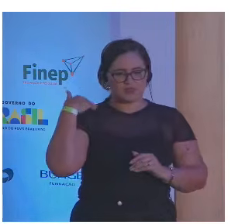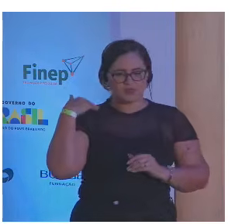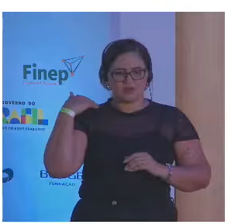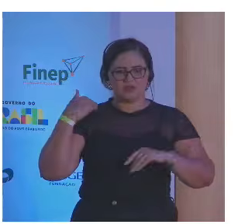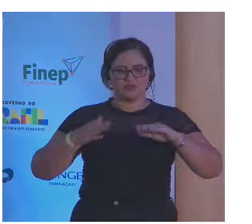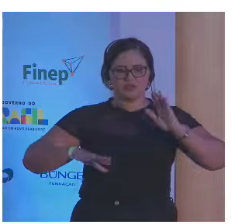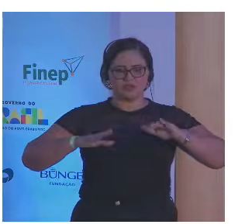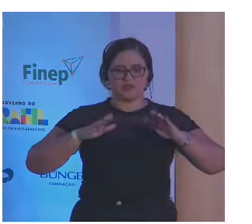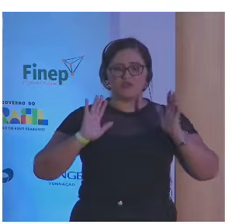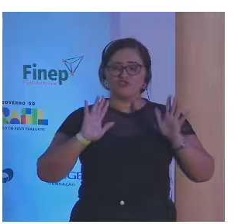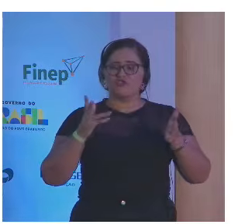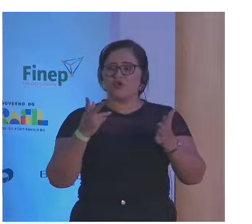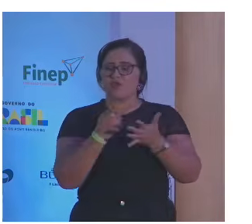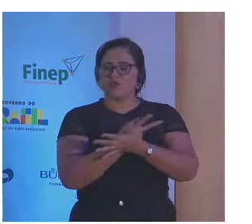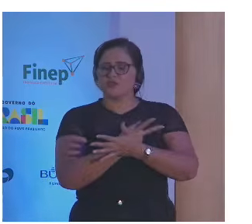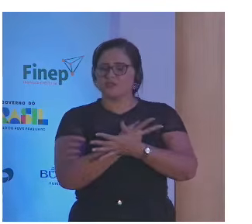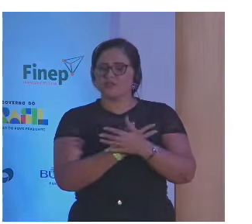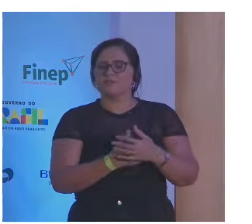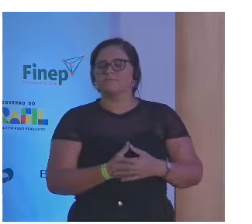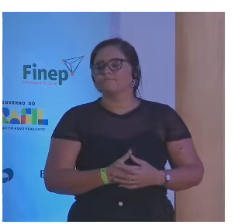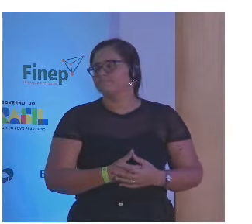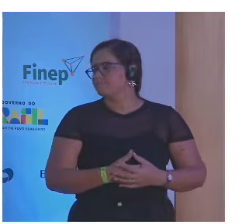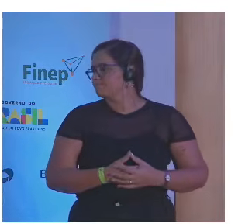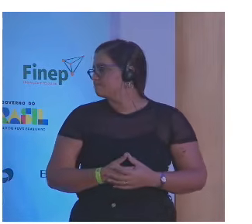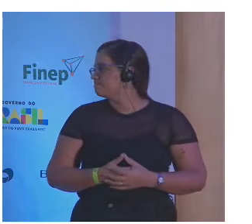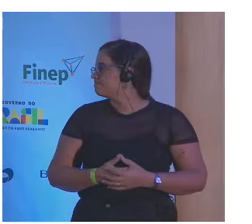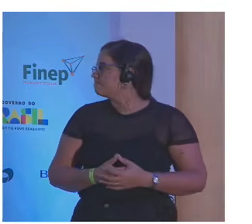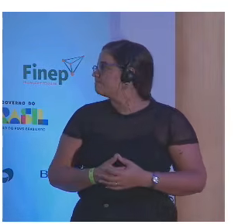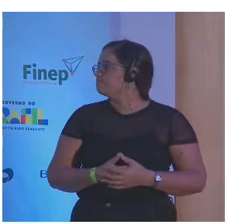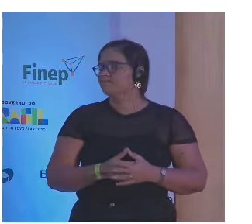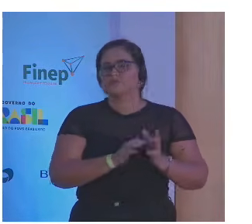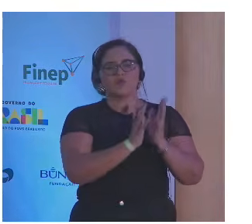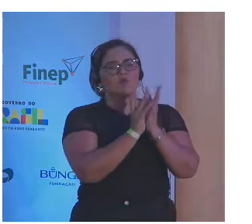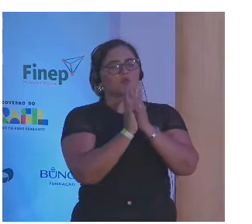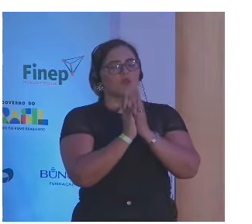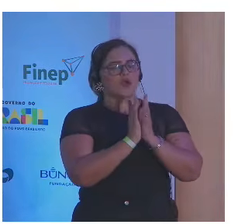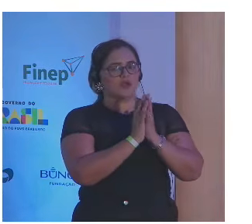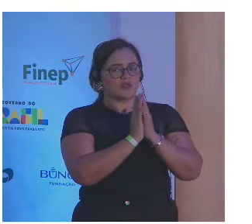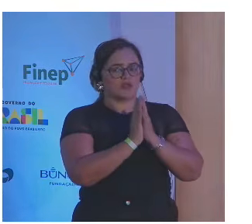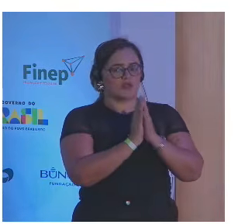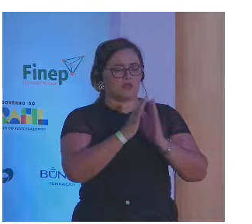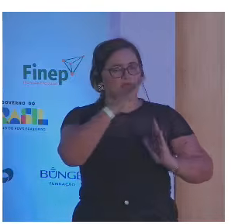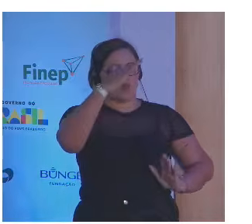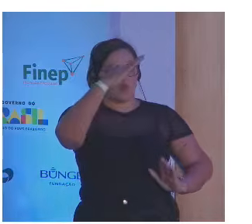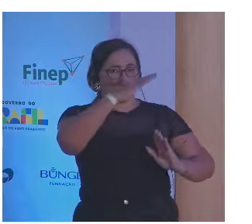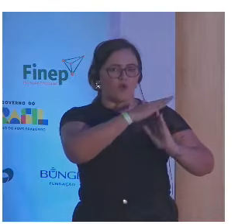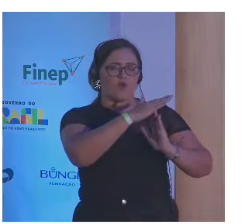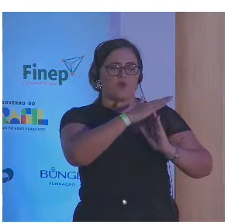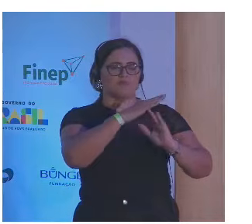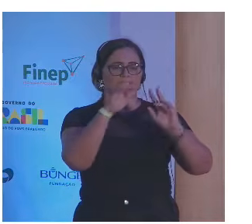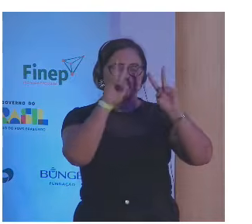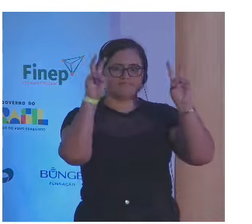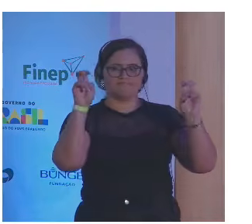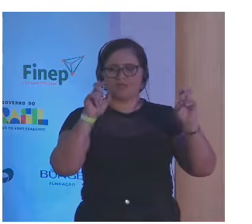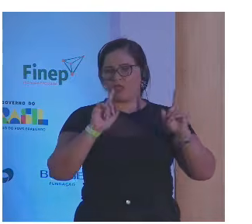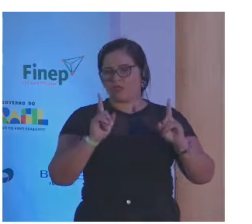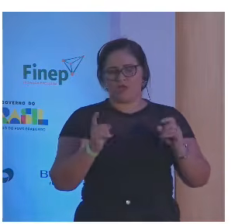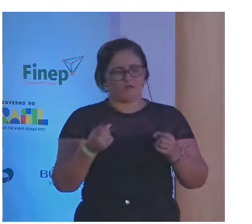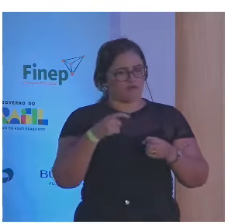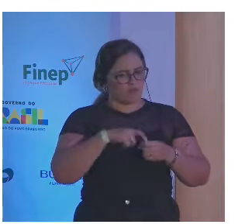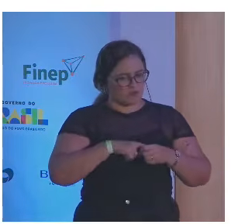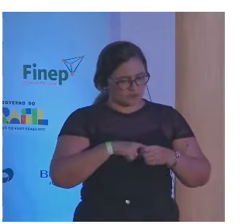this irreversible tipping point, and limiting global warming to 2 degrees is next